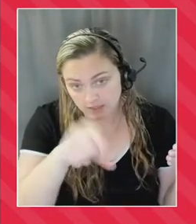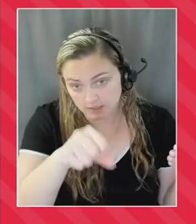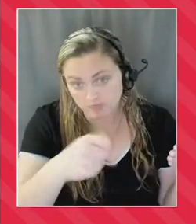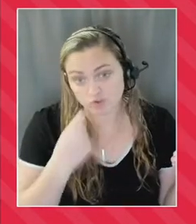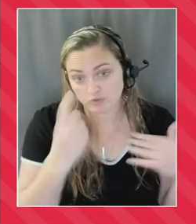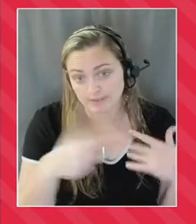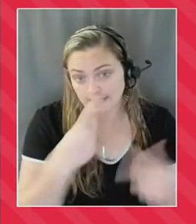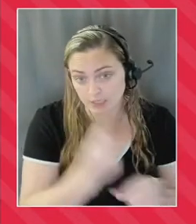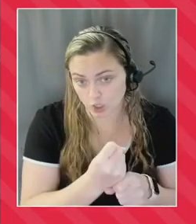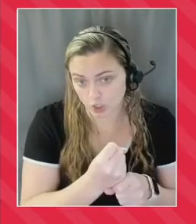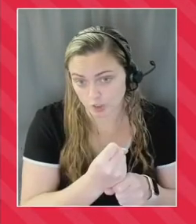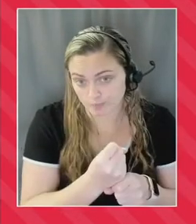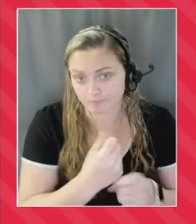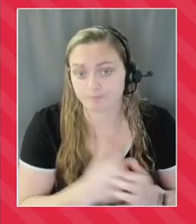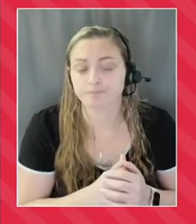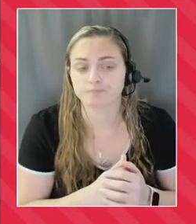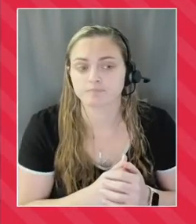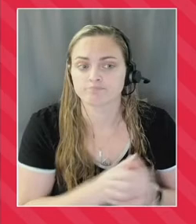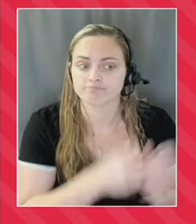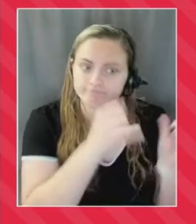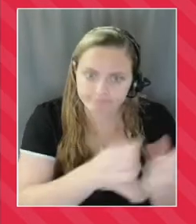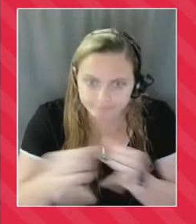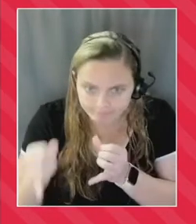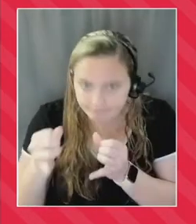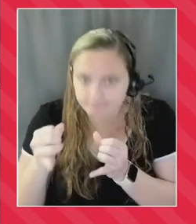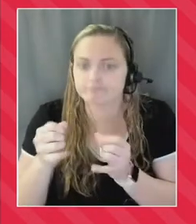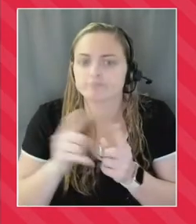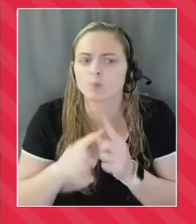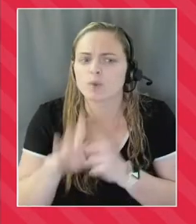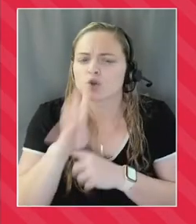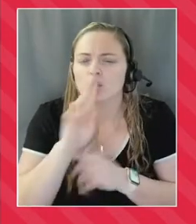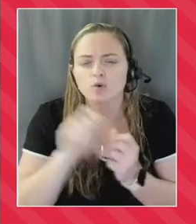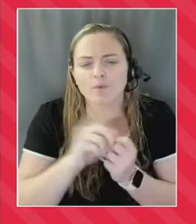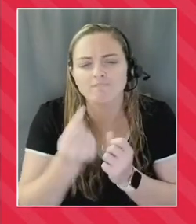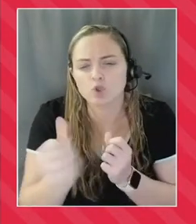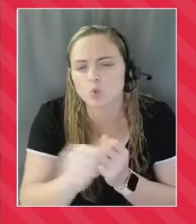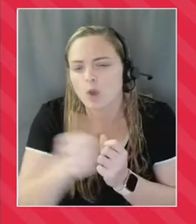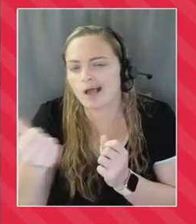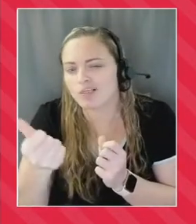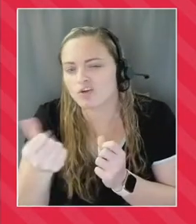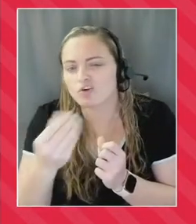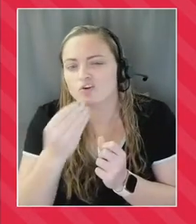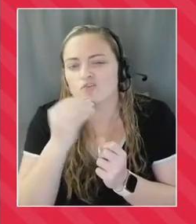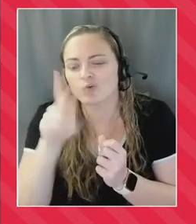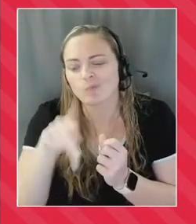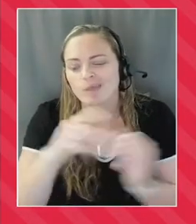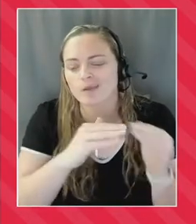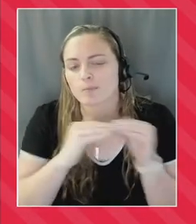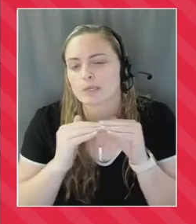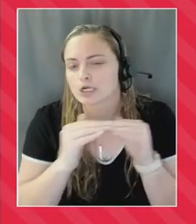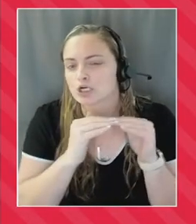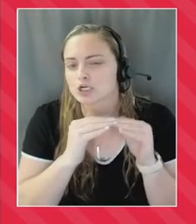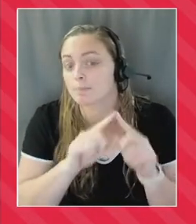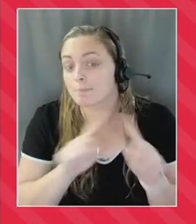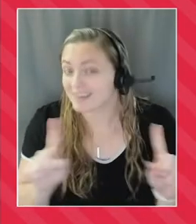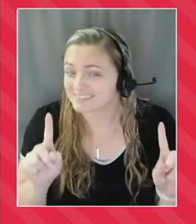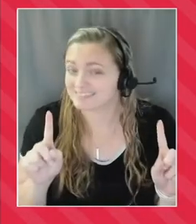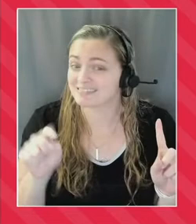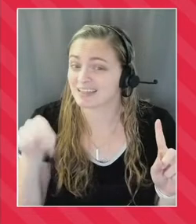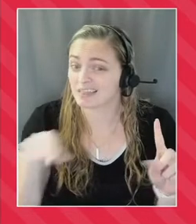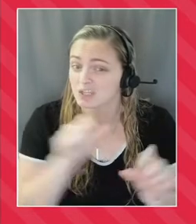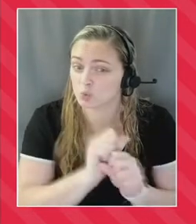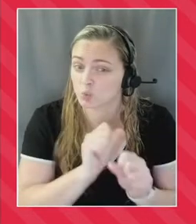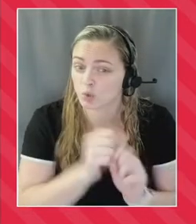year individually, and we've talked to a few of our food bank peers. But however, this work